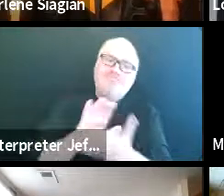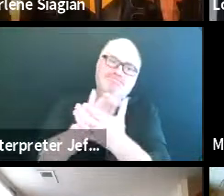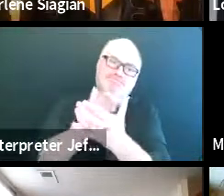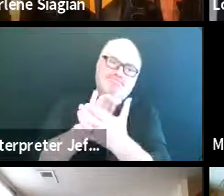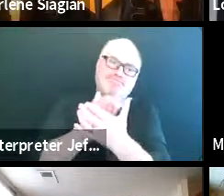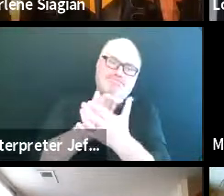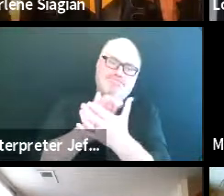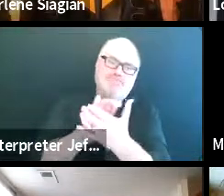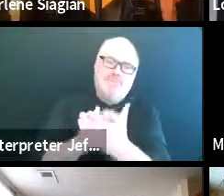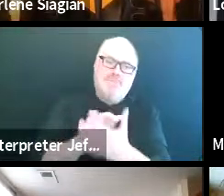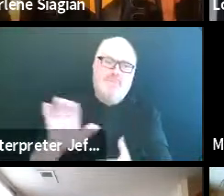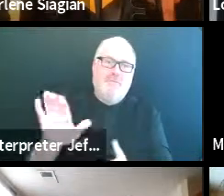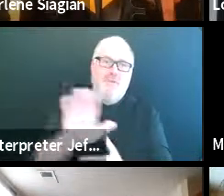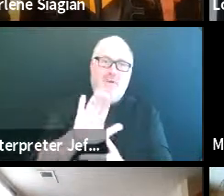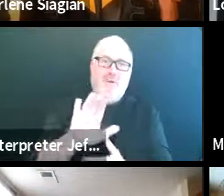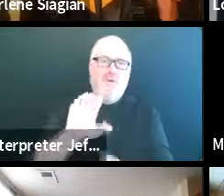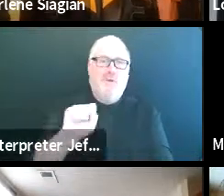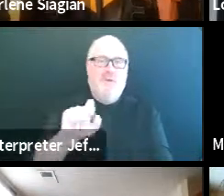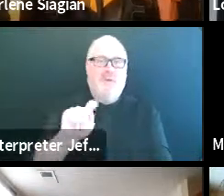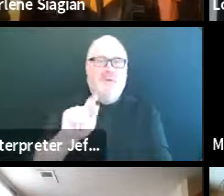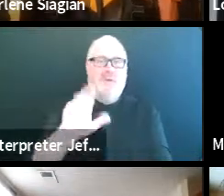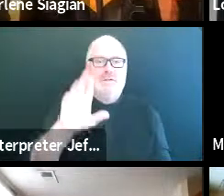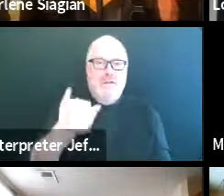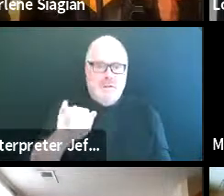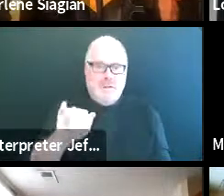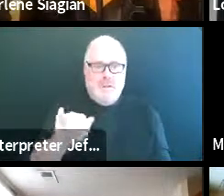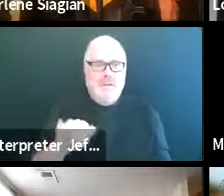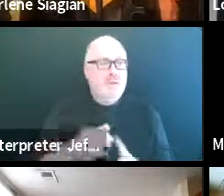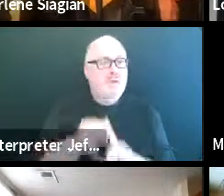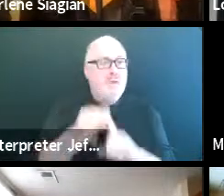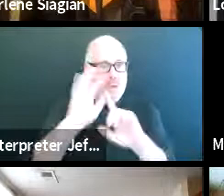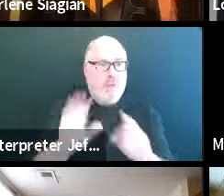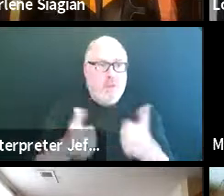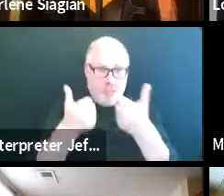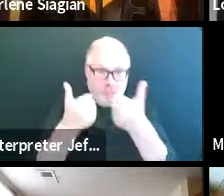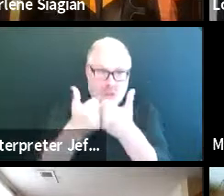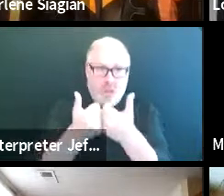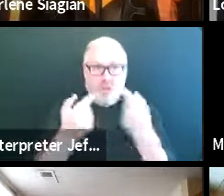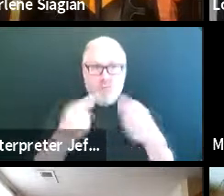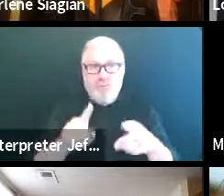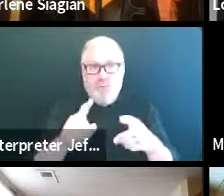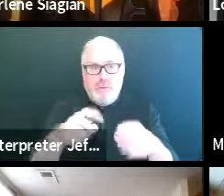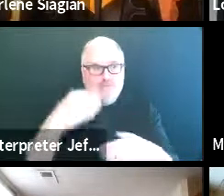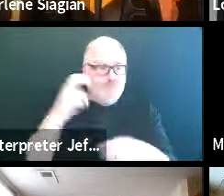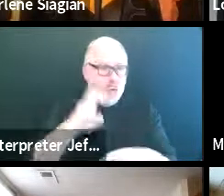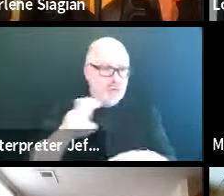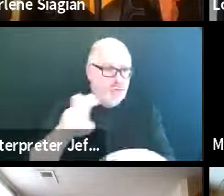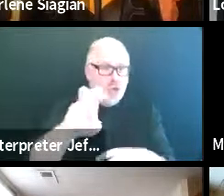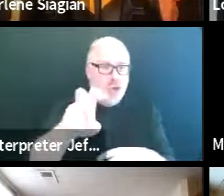congratulations to Stacy. She faced some unique challenges during her journey, and she